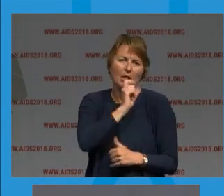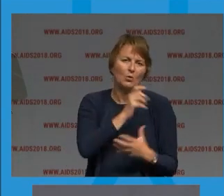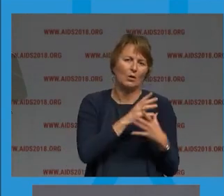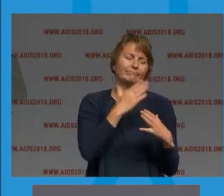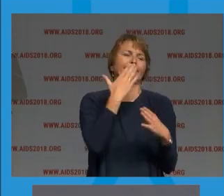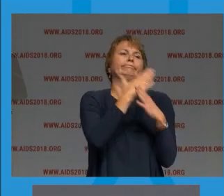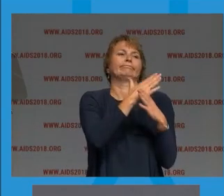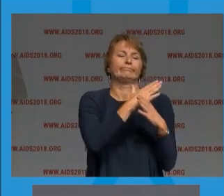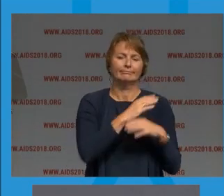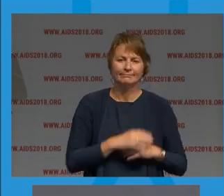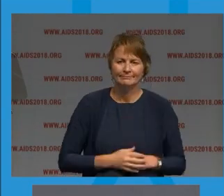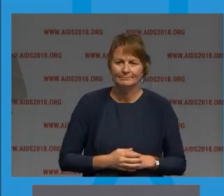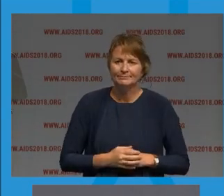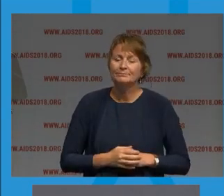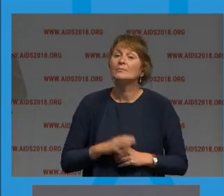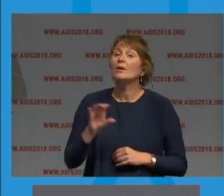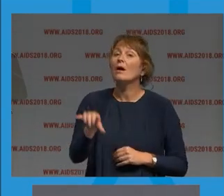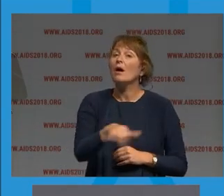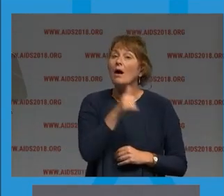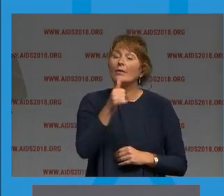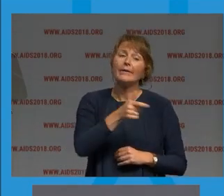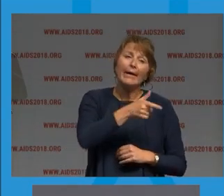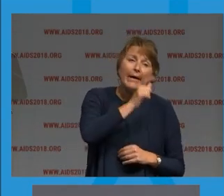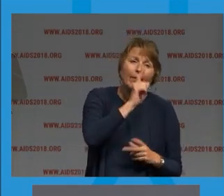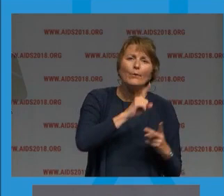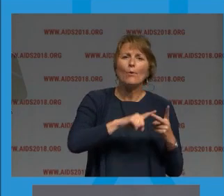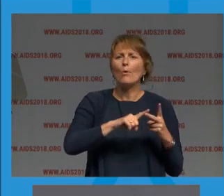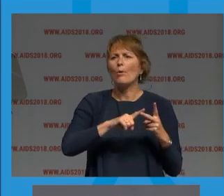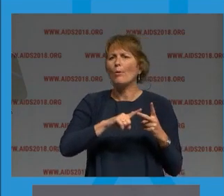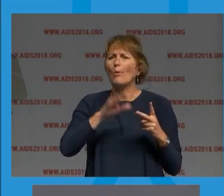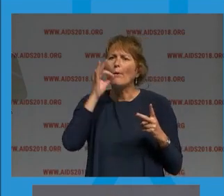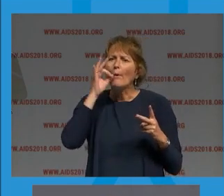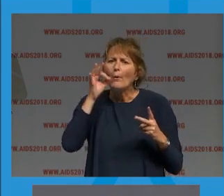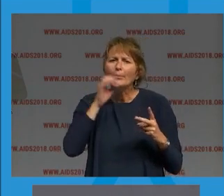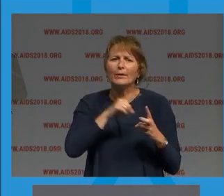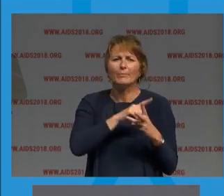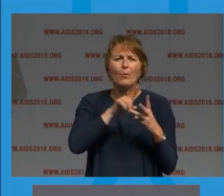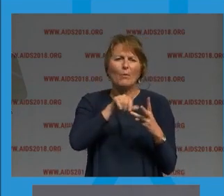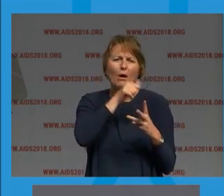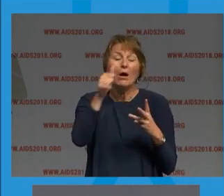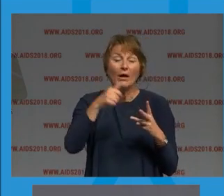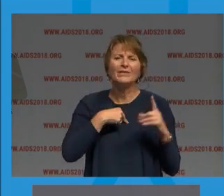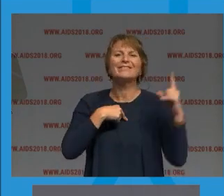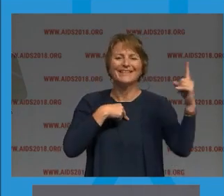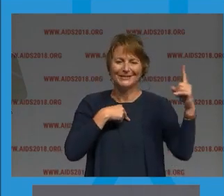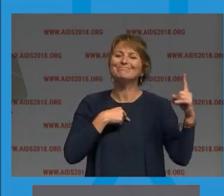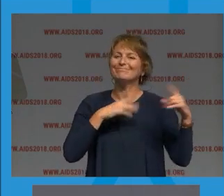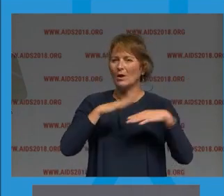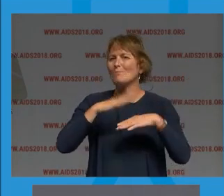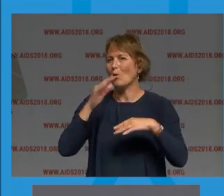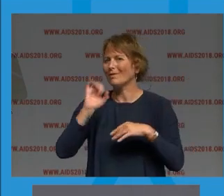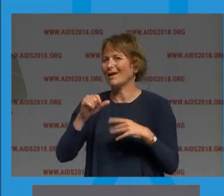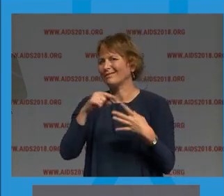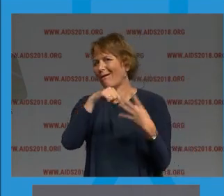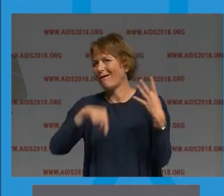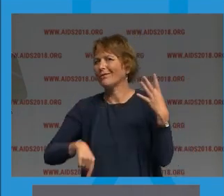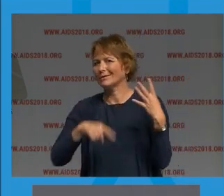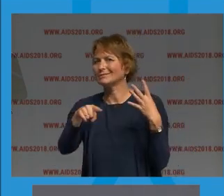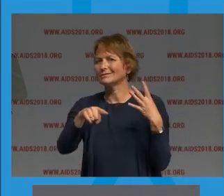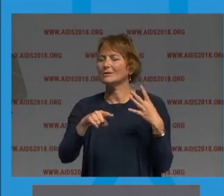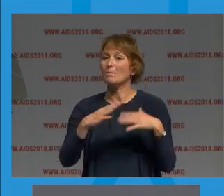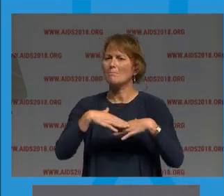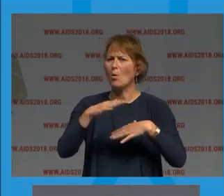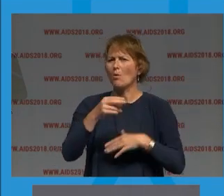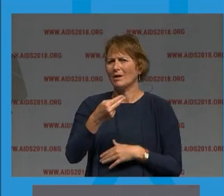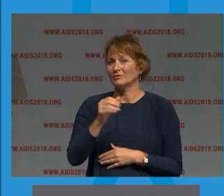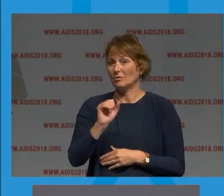Beyond opioid dependence and alcohol use, use of other substances has also been associated with risk of HIV. Several studies have